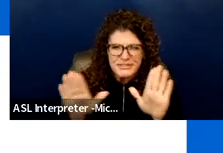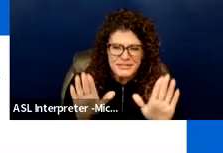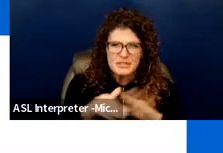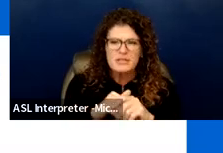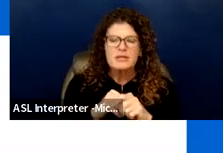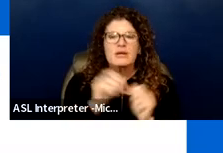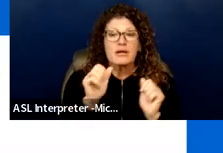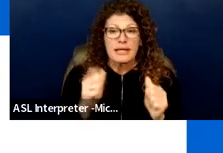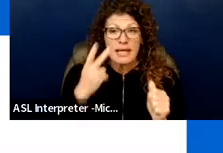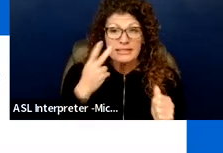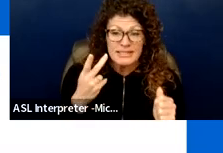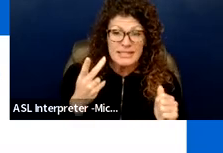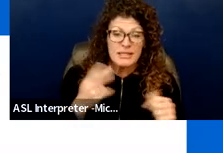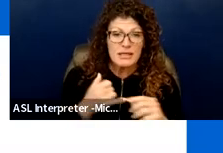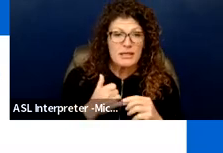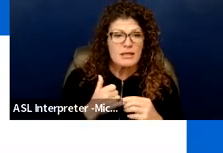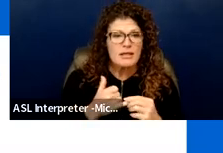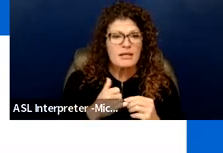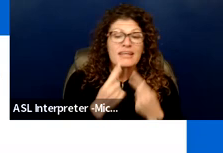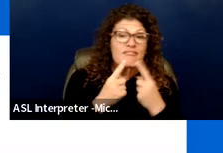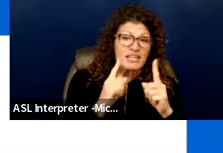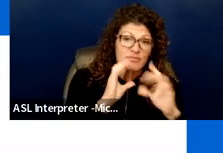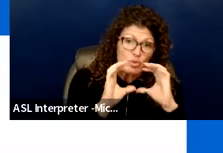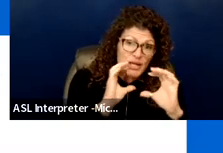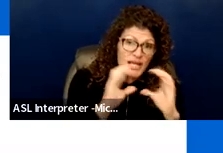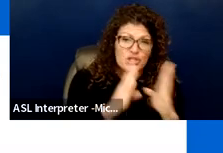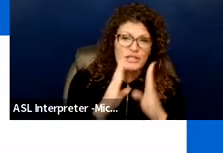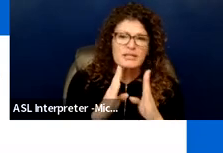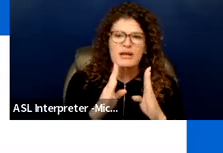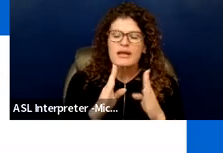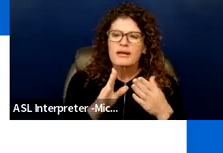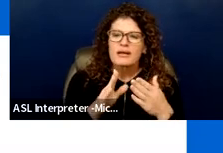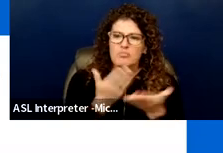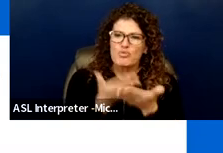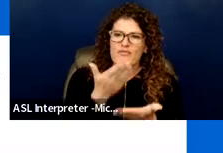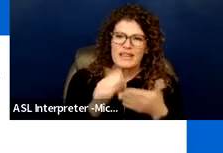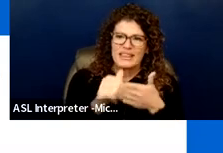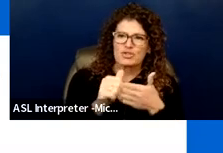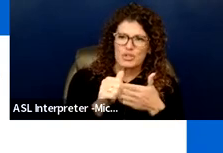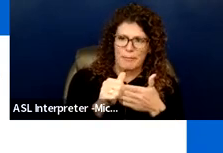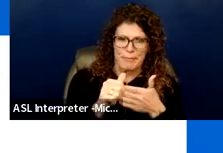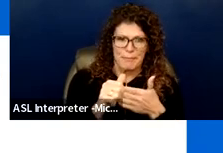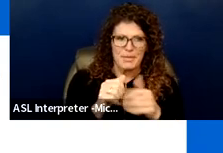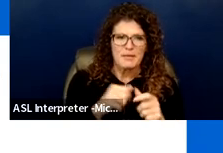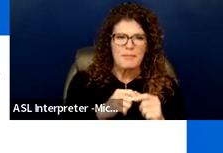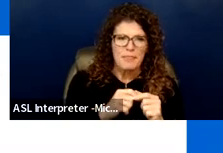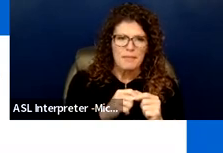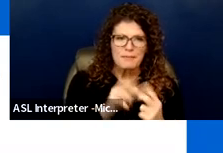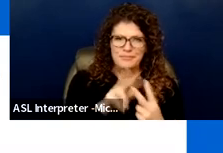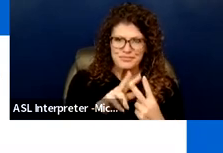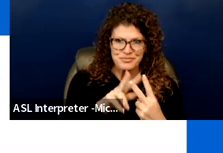You can see that effective communication and demonstrated leadership and improving outcomes for all students were the,